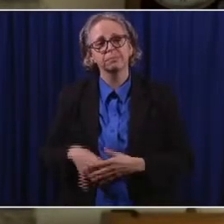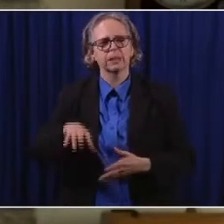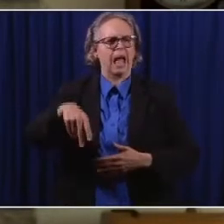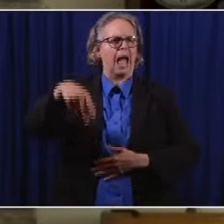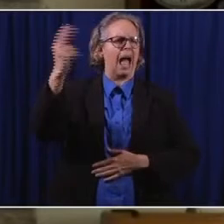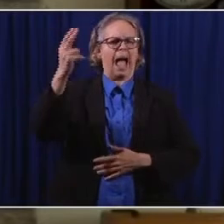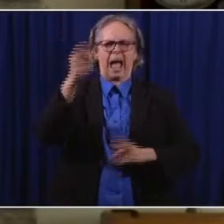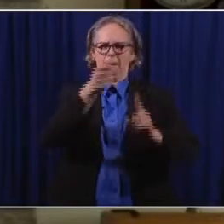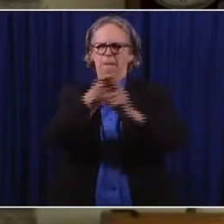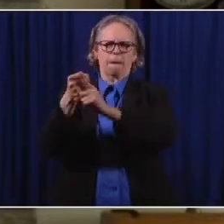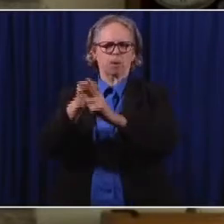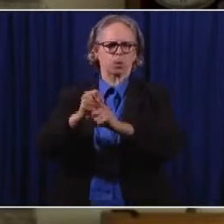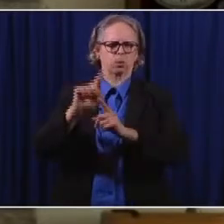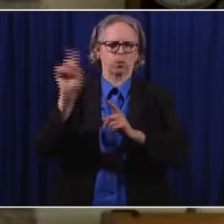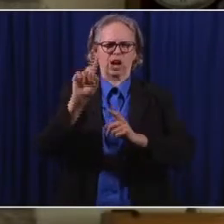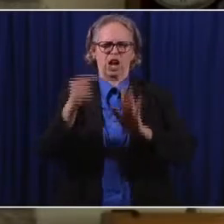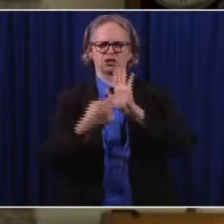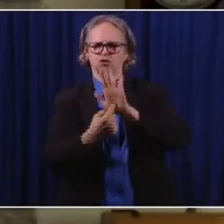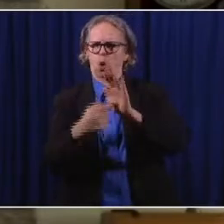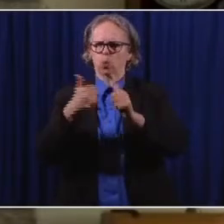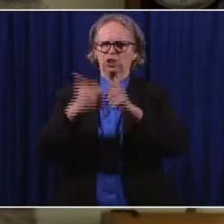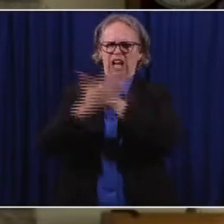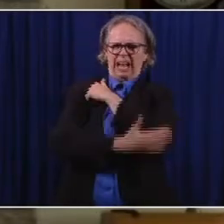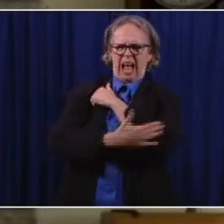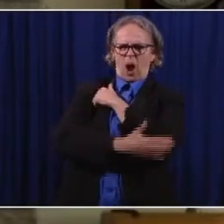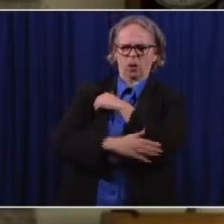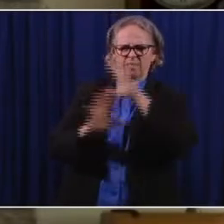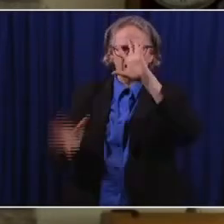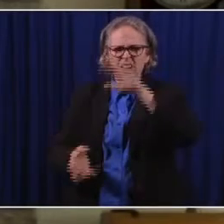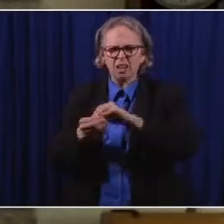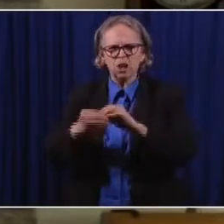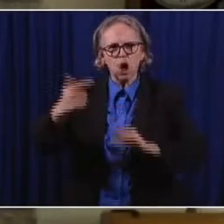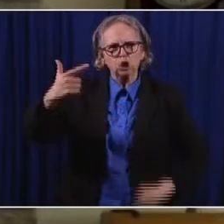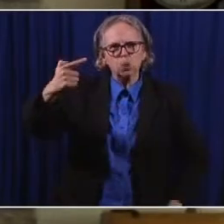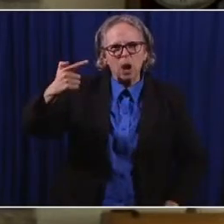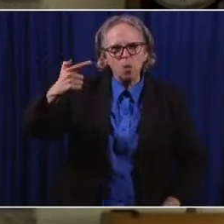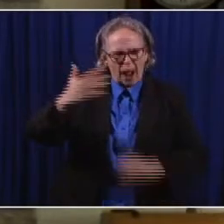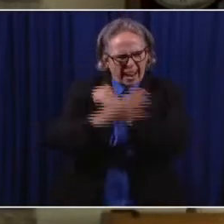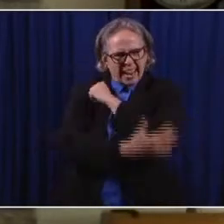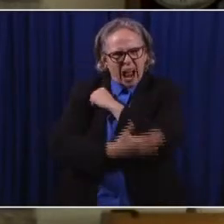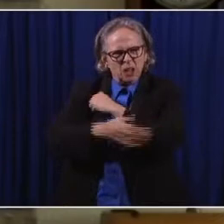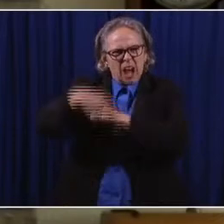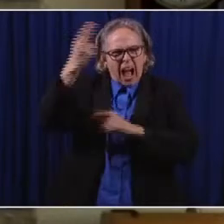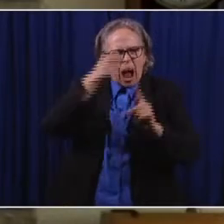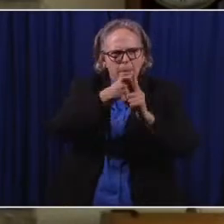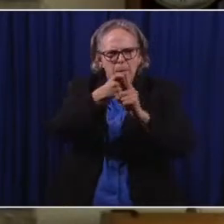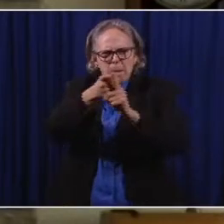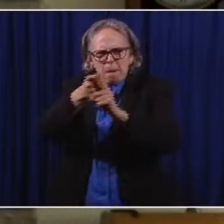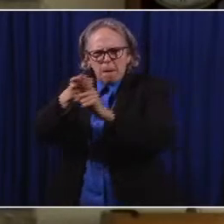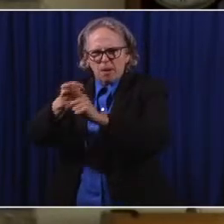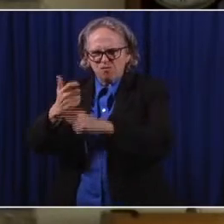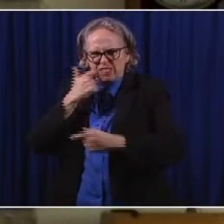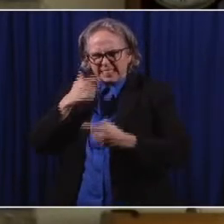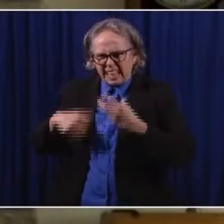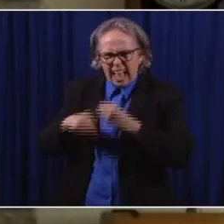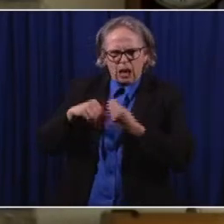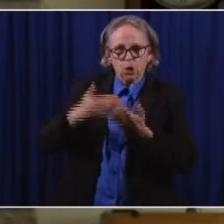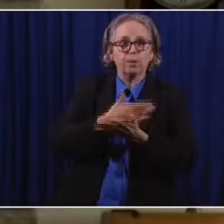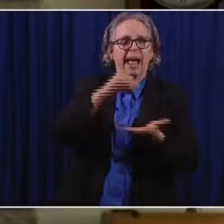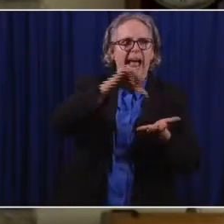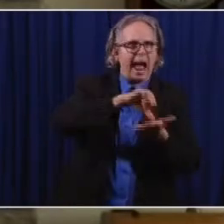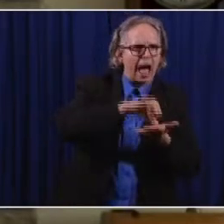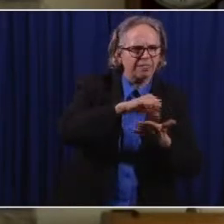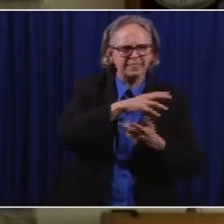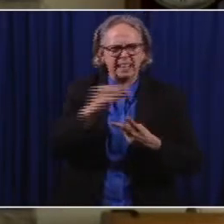high incidence is now at 21. New counties added to this list are Athens, Delaware,